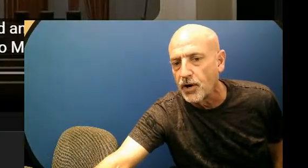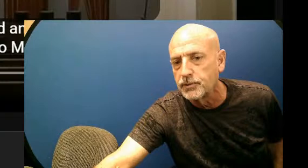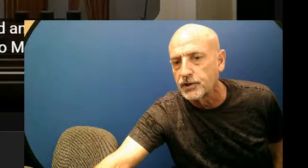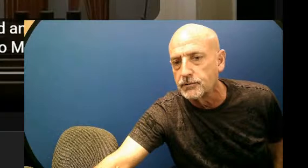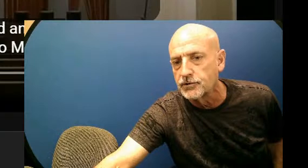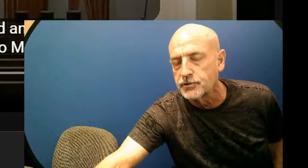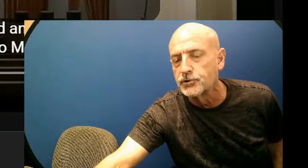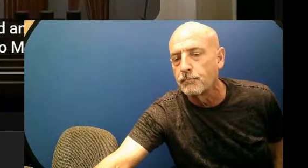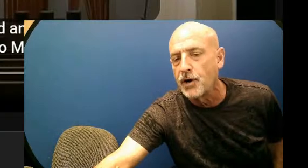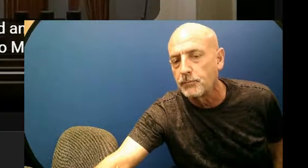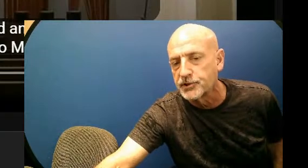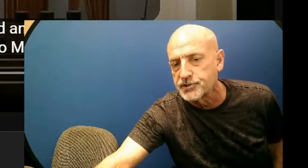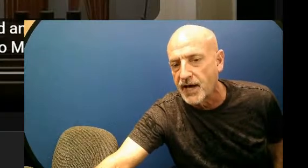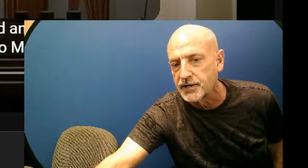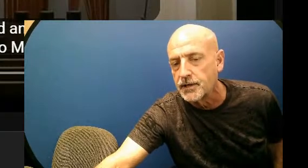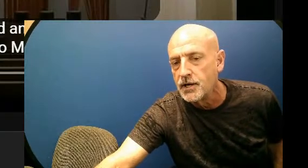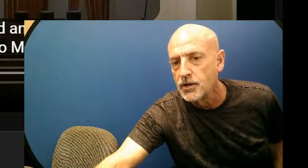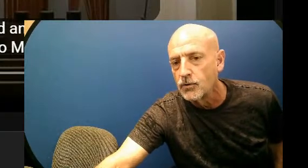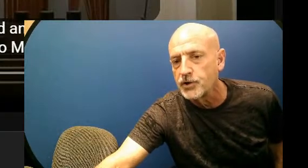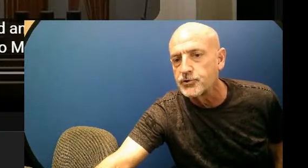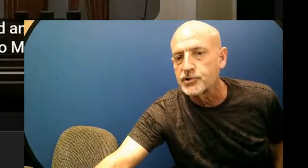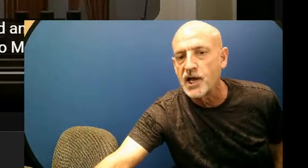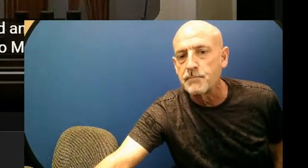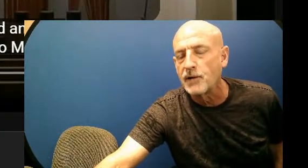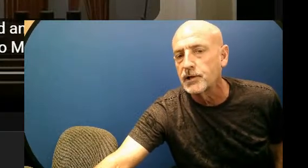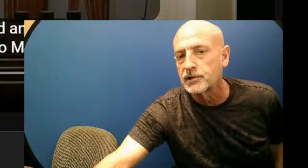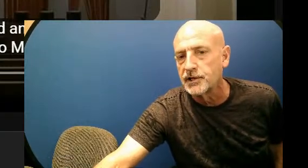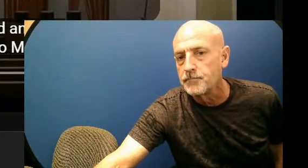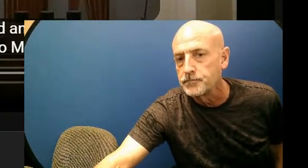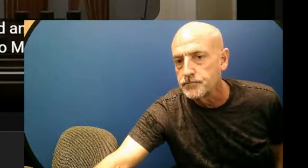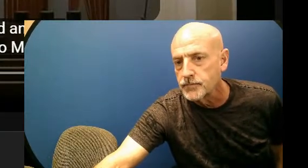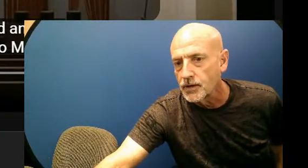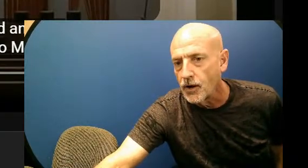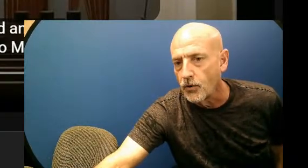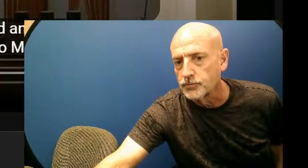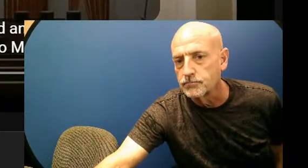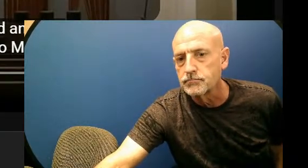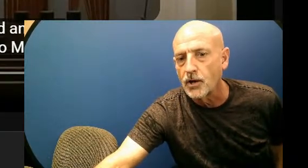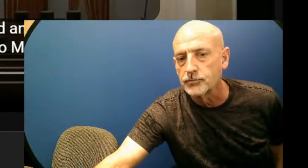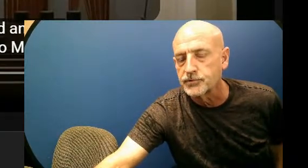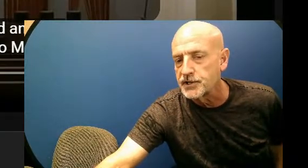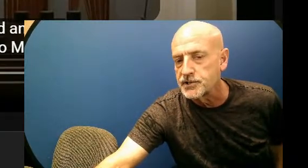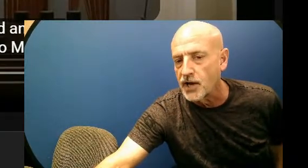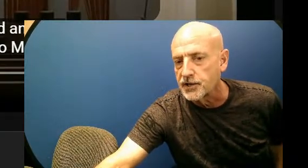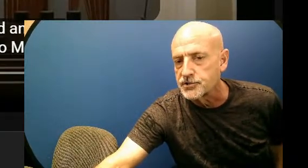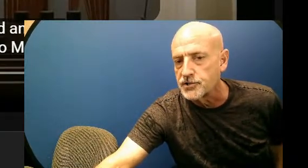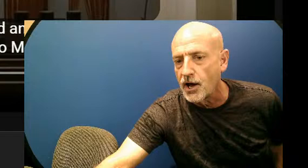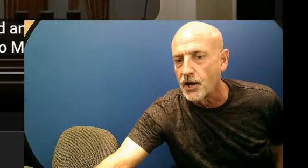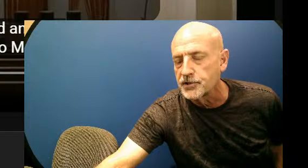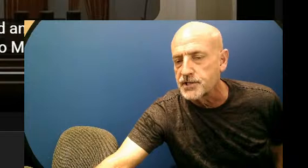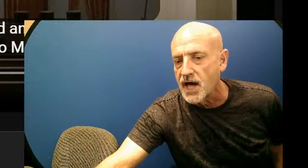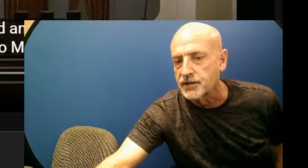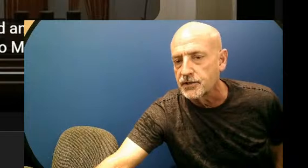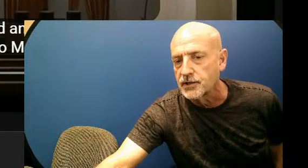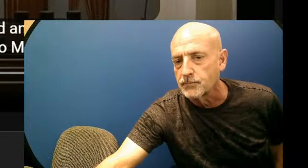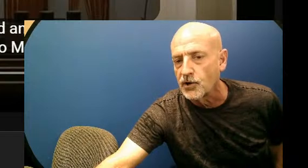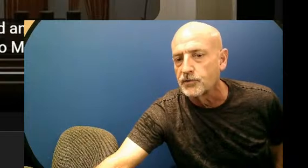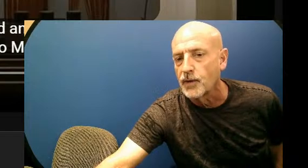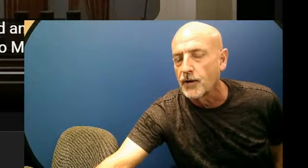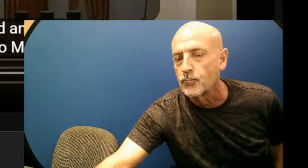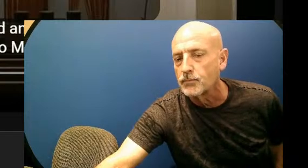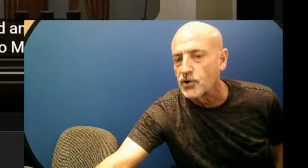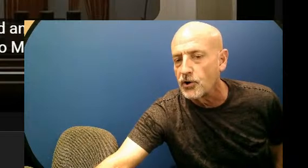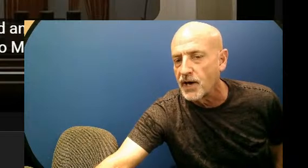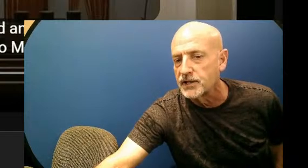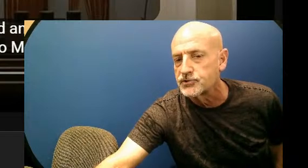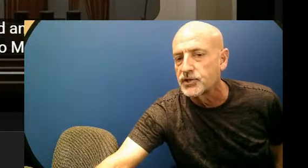to the published data. What you say publicly on TikTok is not the data that I'm talking